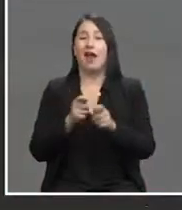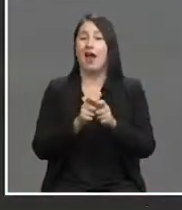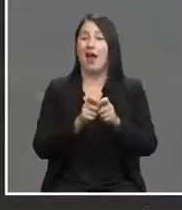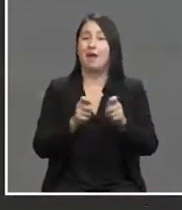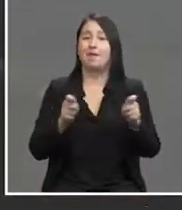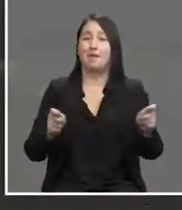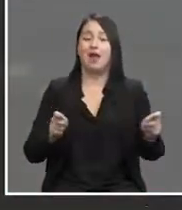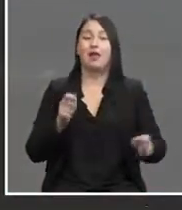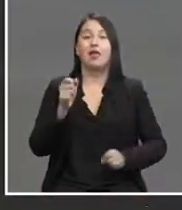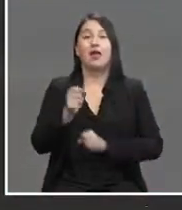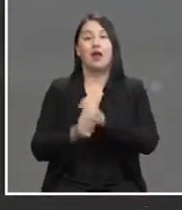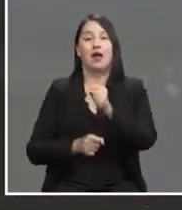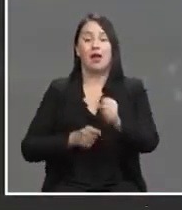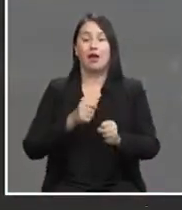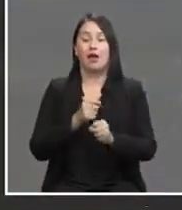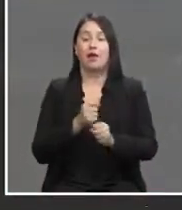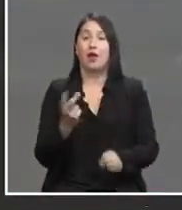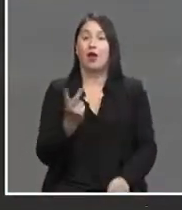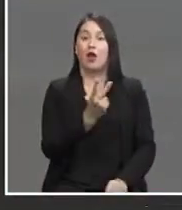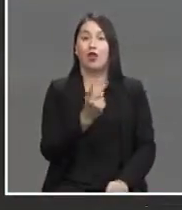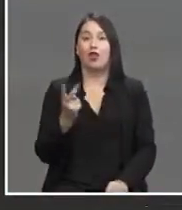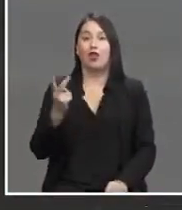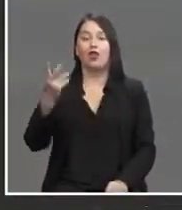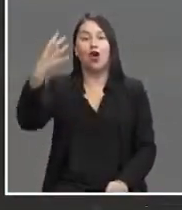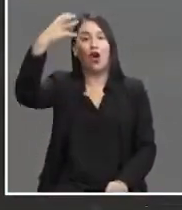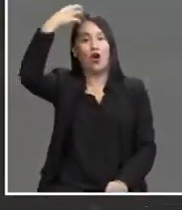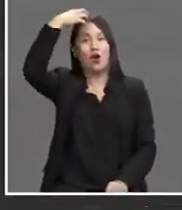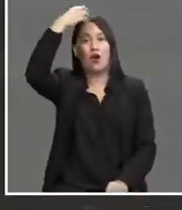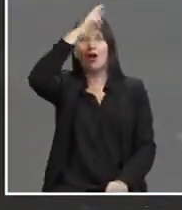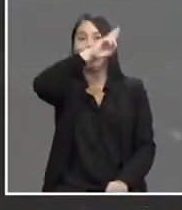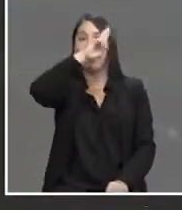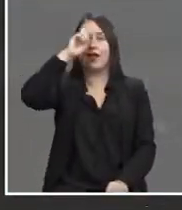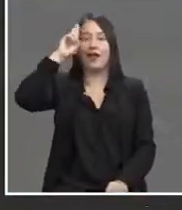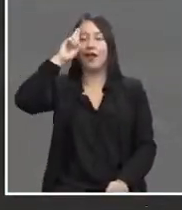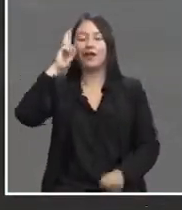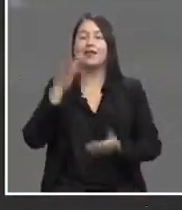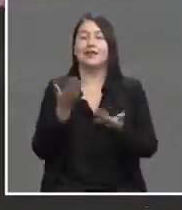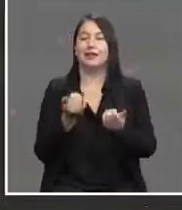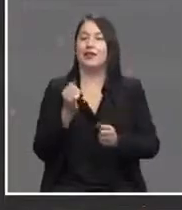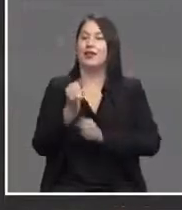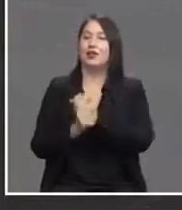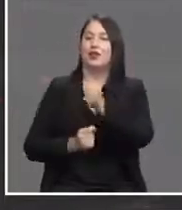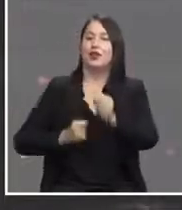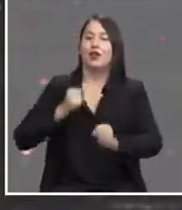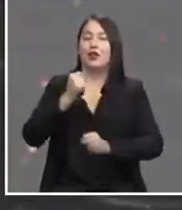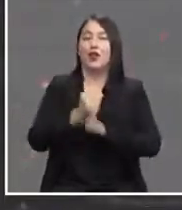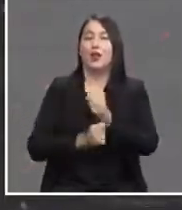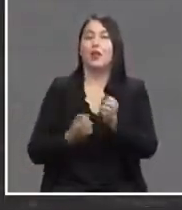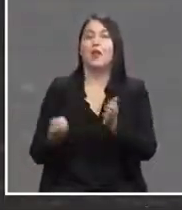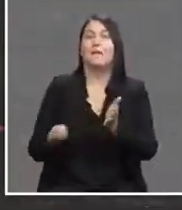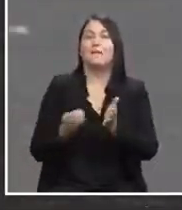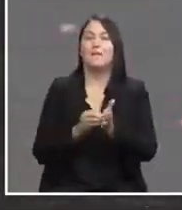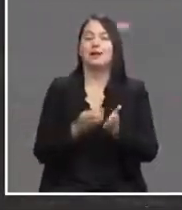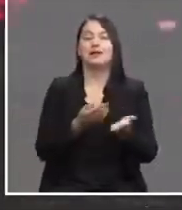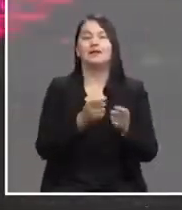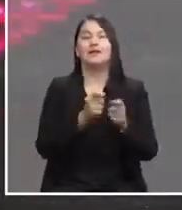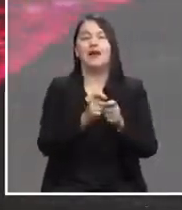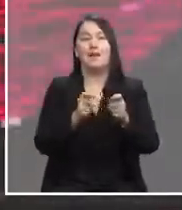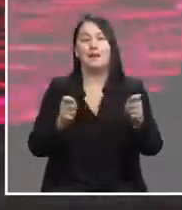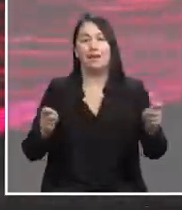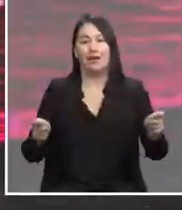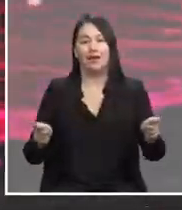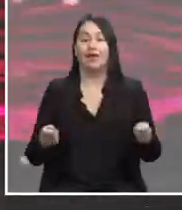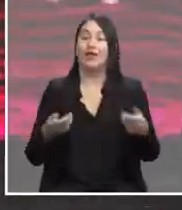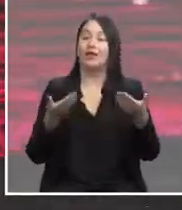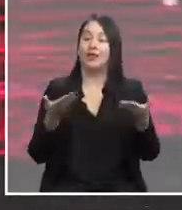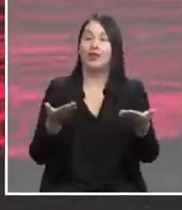every year to have a new campaign, and they need more and more forces, and they have to pay these forces. And